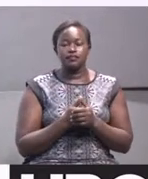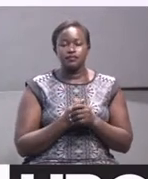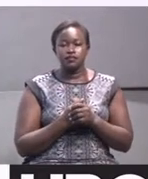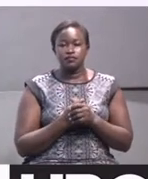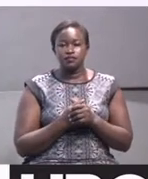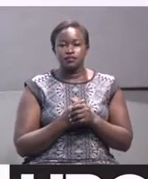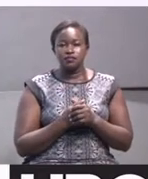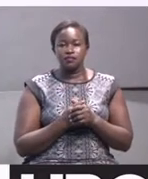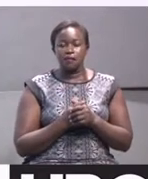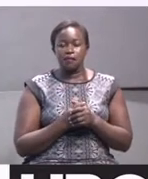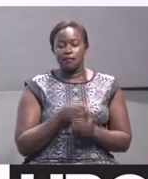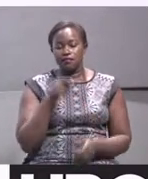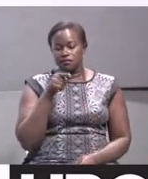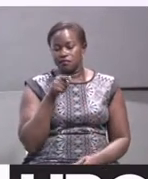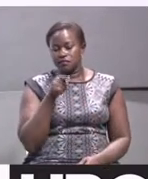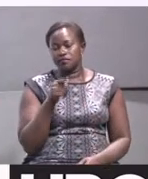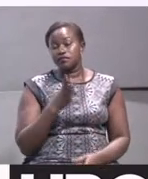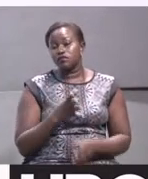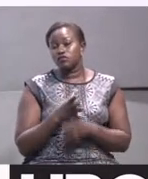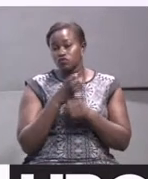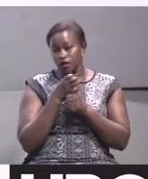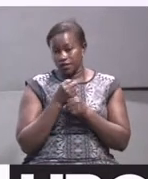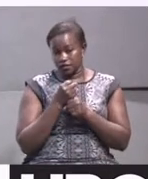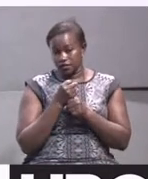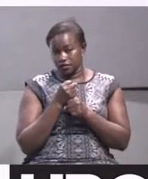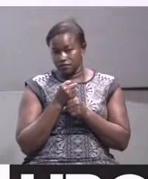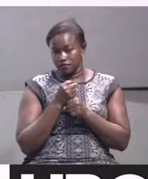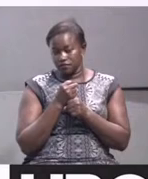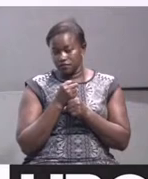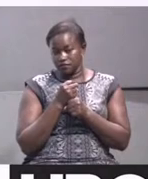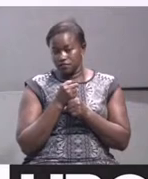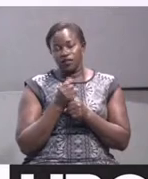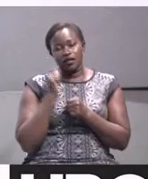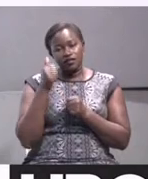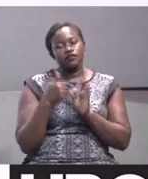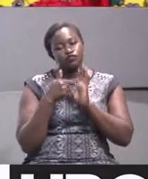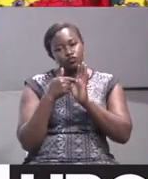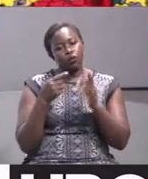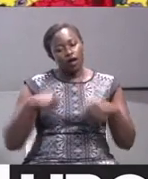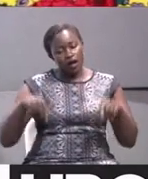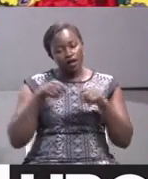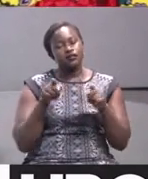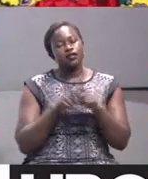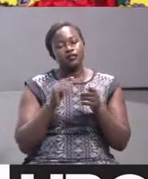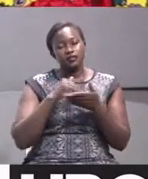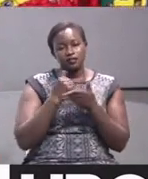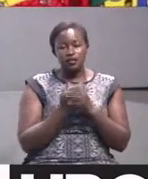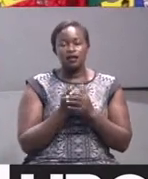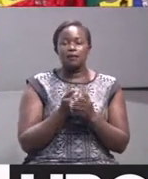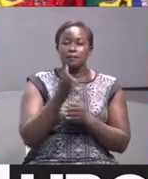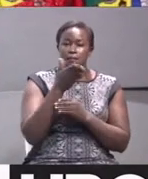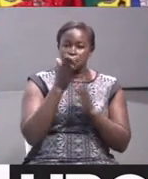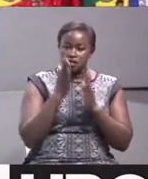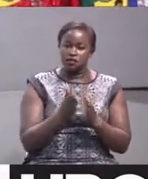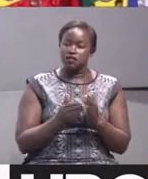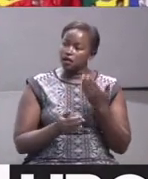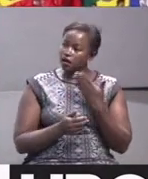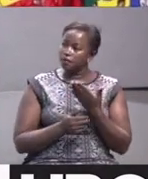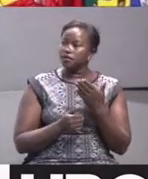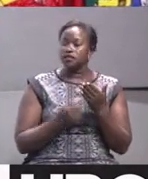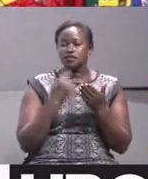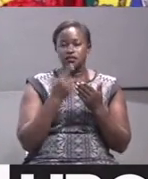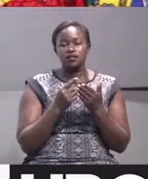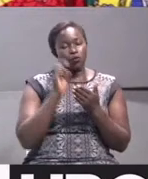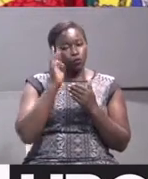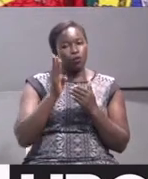a trust that has actually been shown to us as a sector. Minister Okasai has stressed to